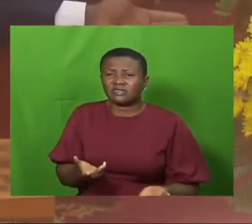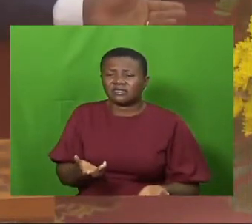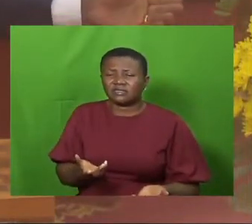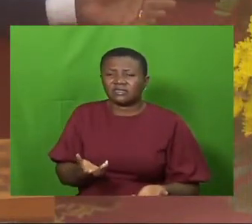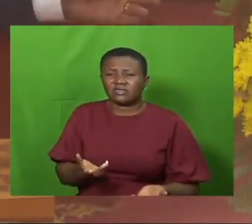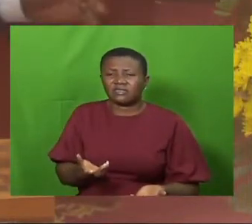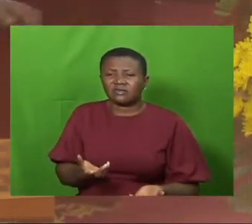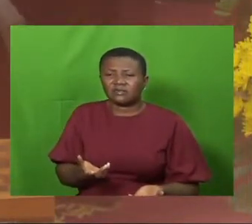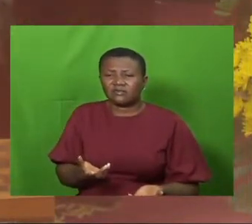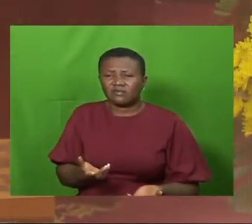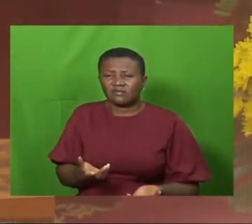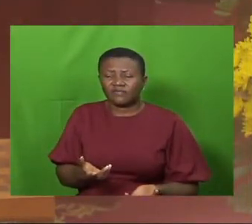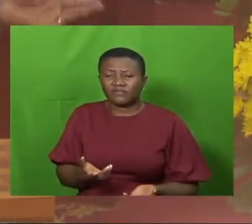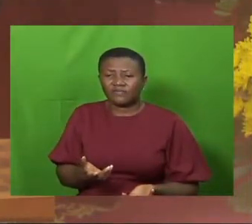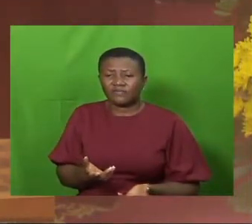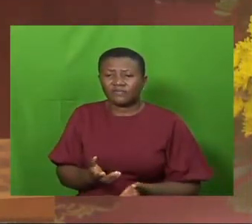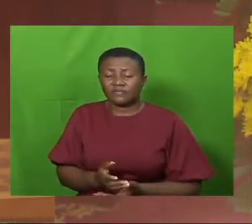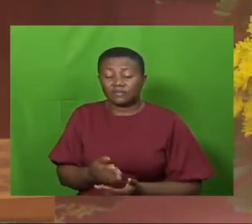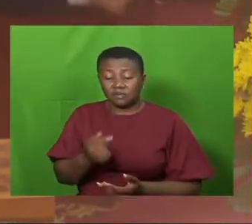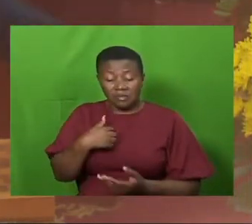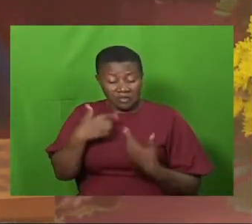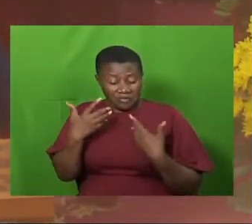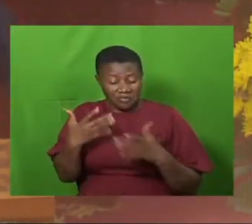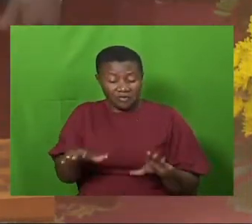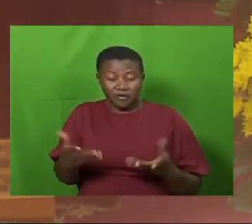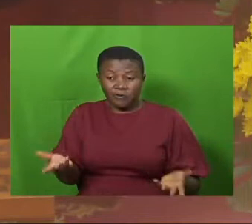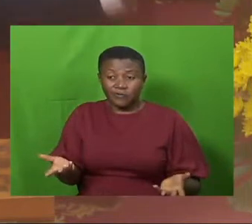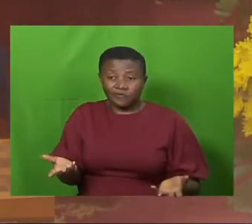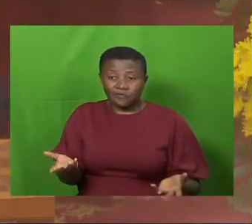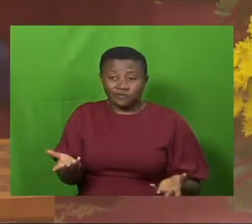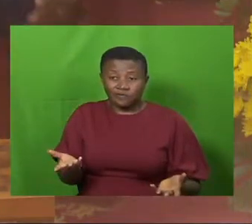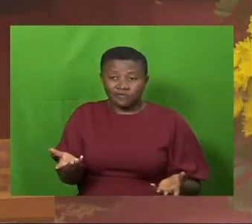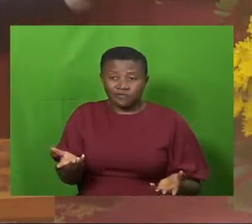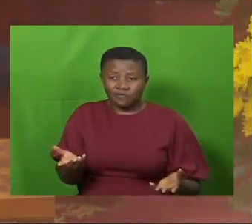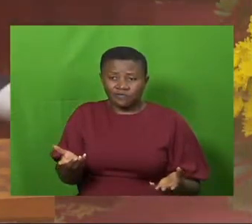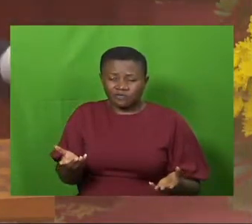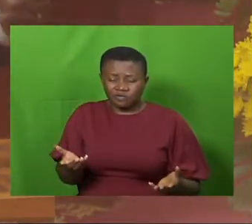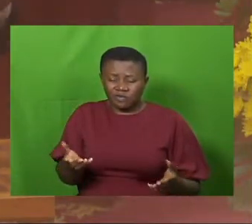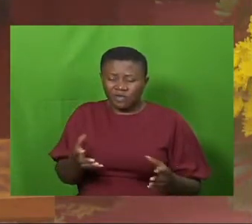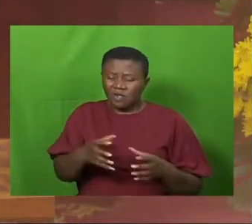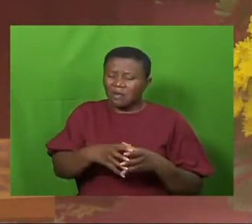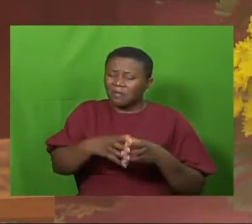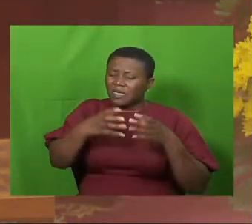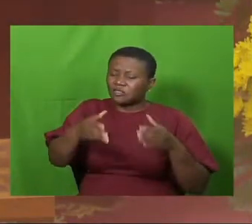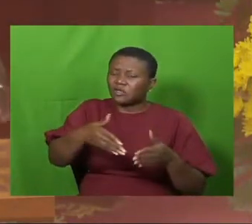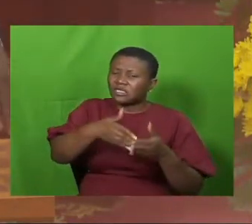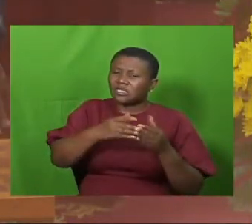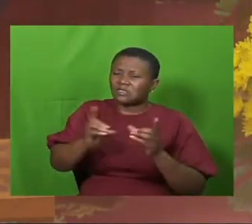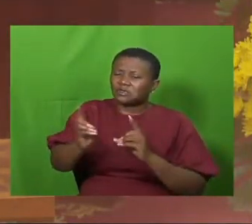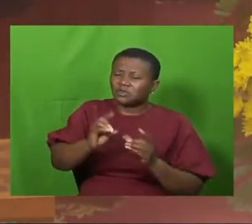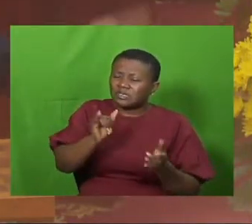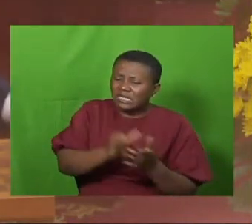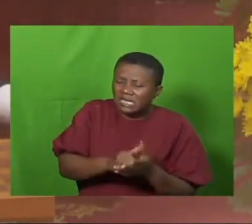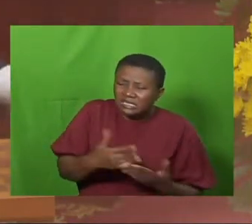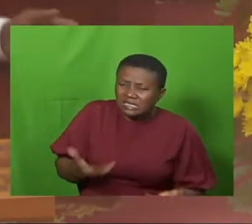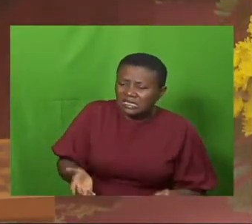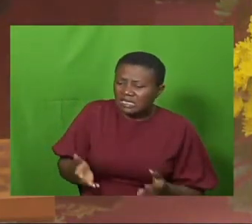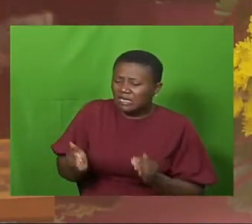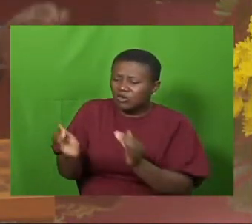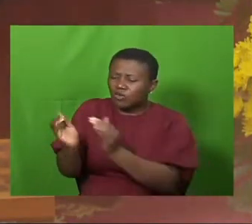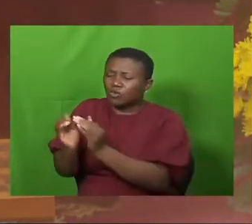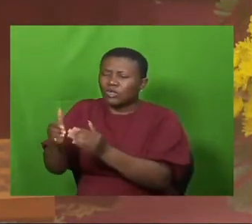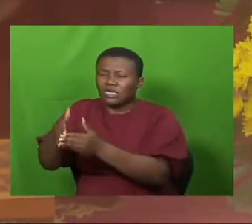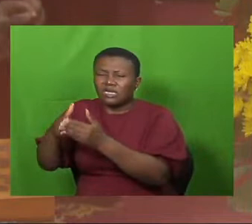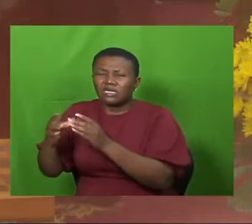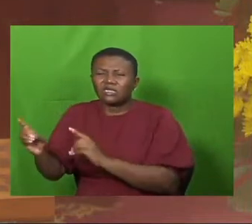submission. It is done. The majority leader has done so on several occasions. The minority leader has done so. Mr.